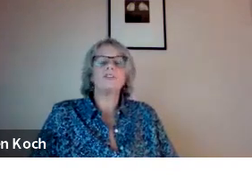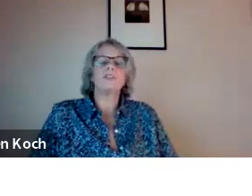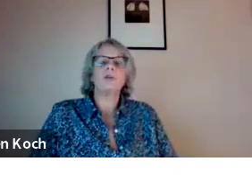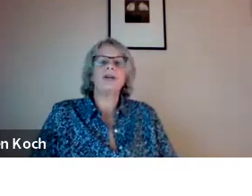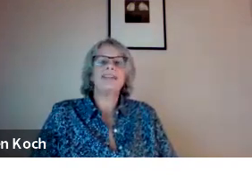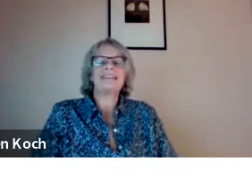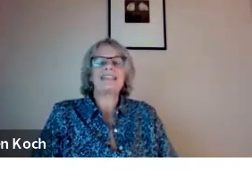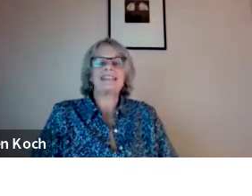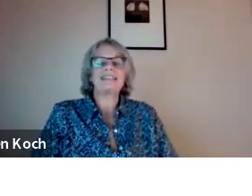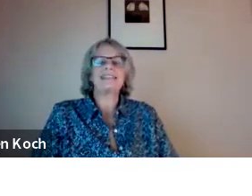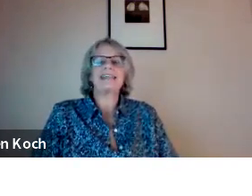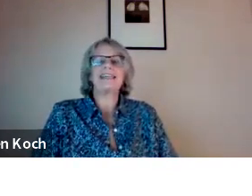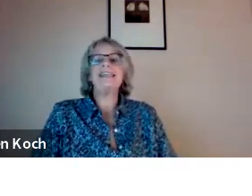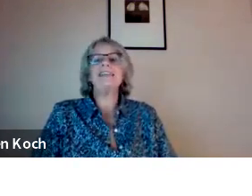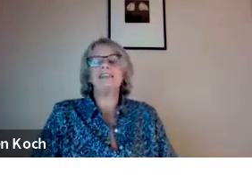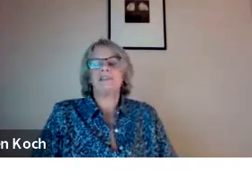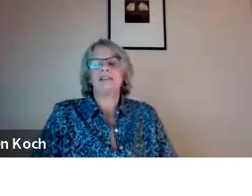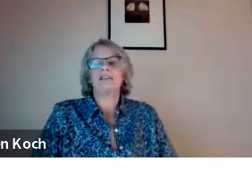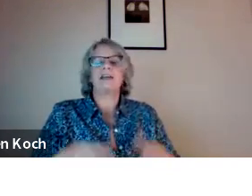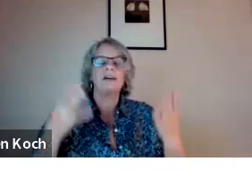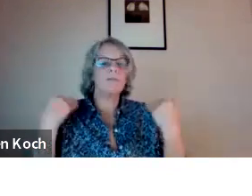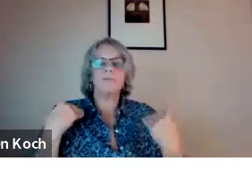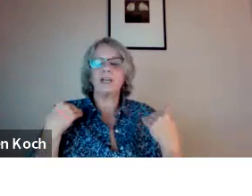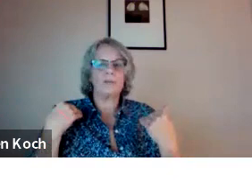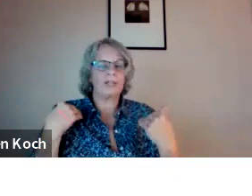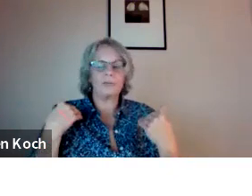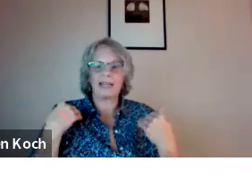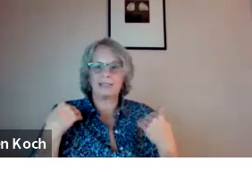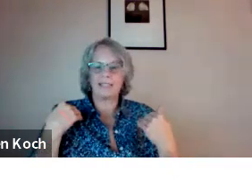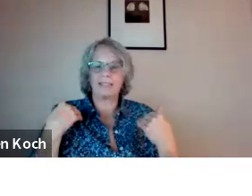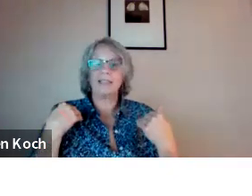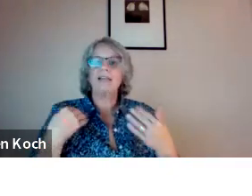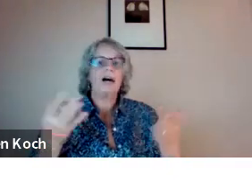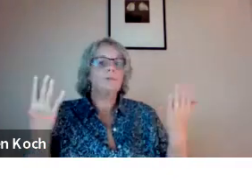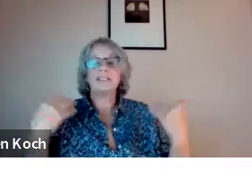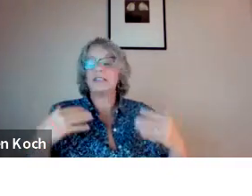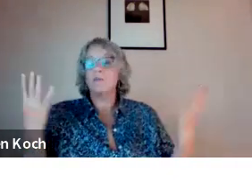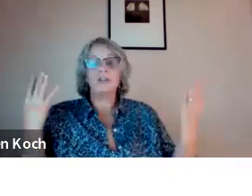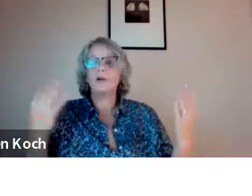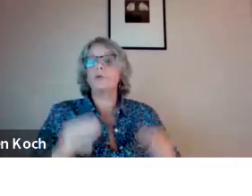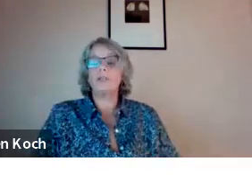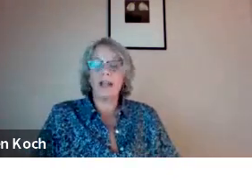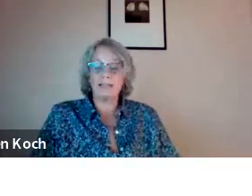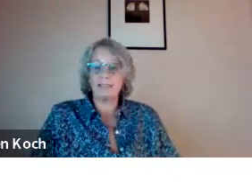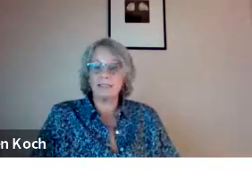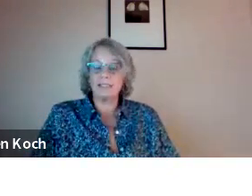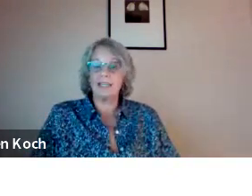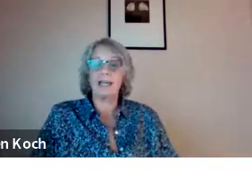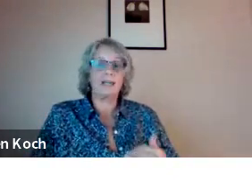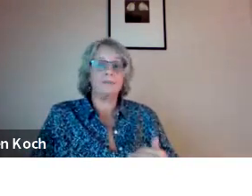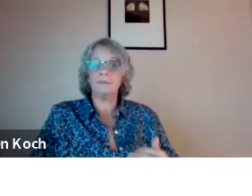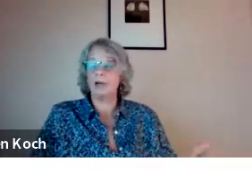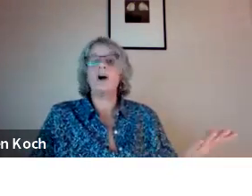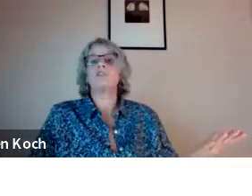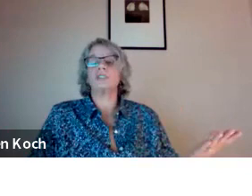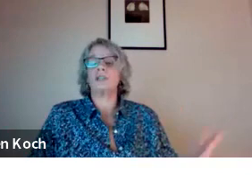a power of attorney, what that says is that in the event that I become incapacitated, let's say I'm in an automobile accident today